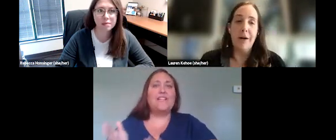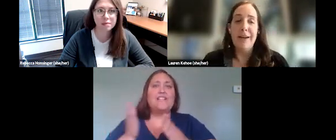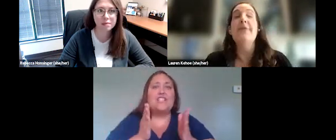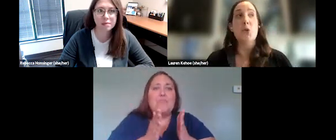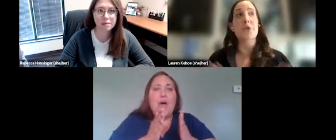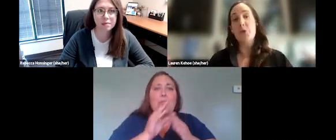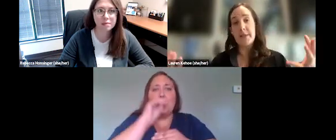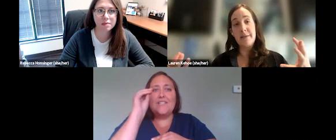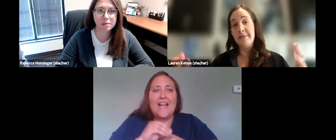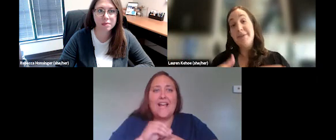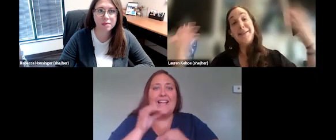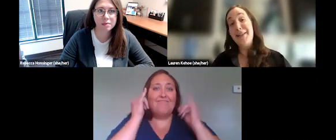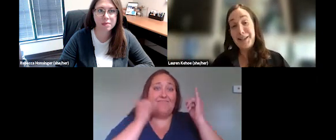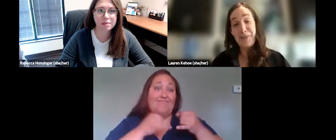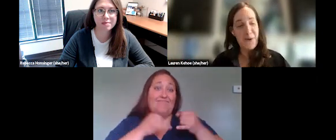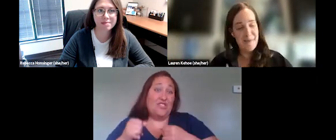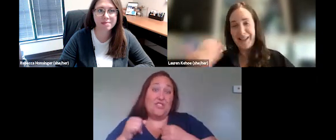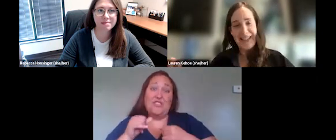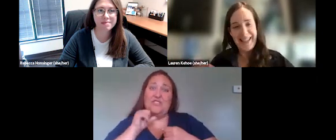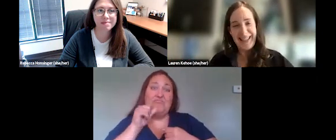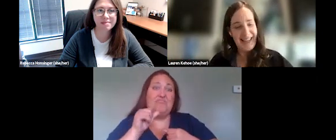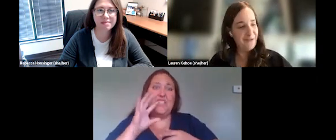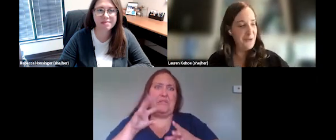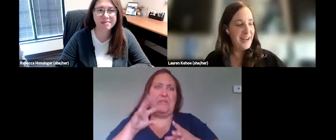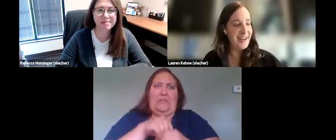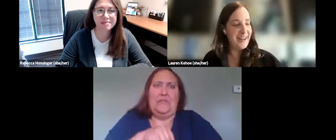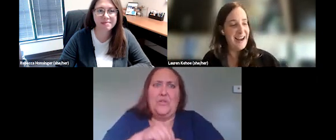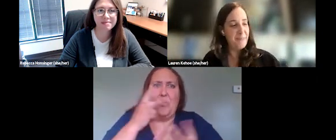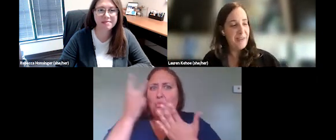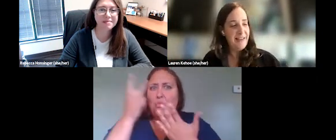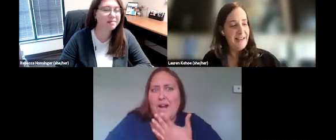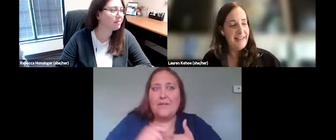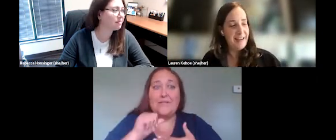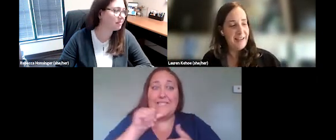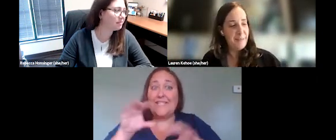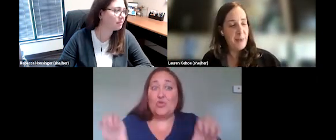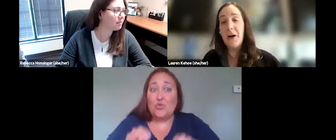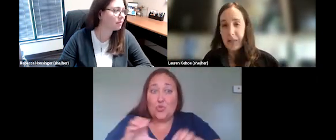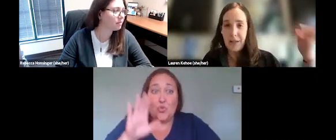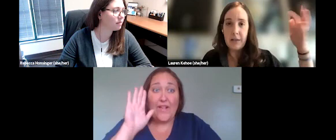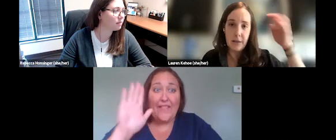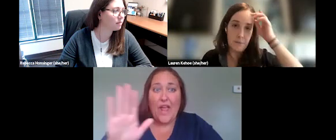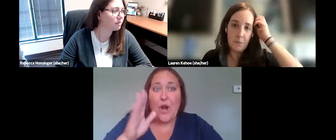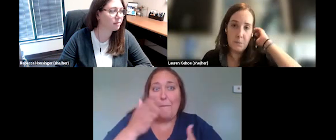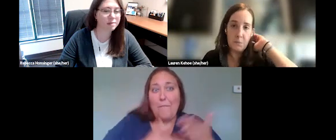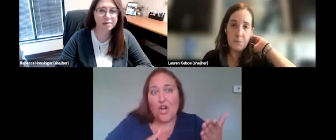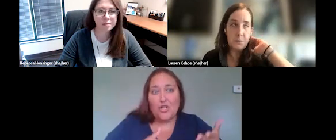that were individuals who just didn't get into the program and didn't kind of do their part to